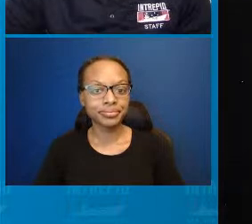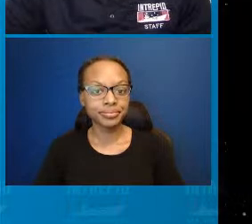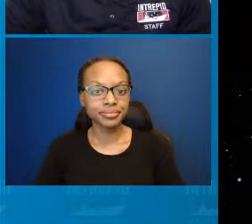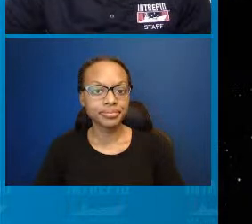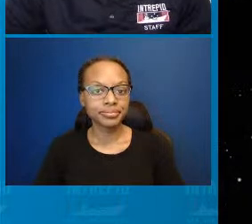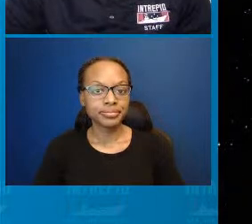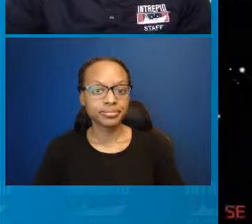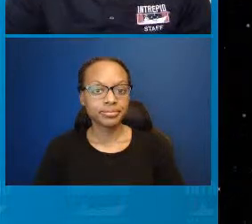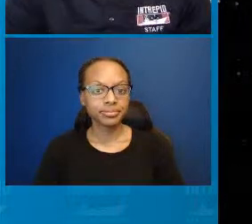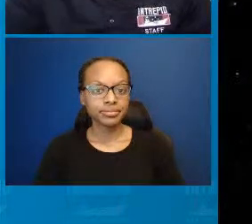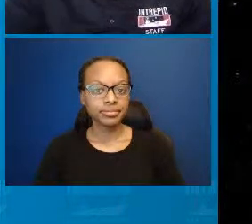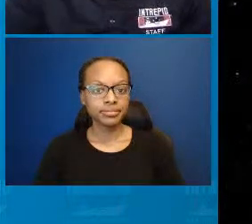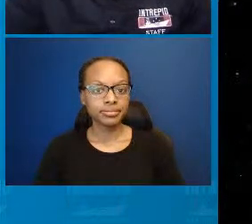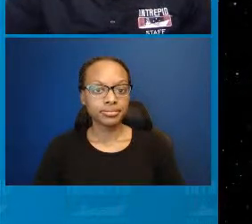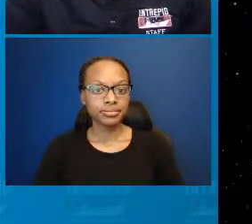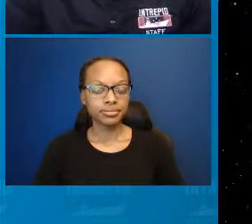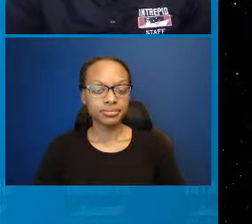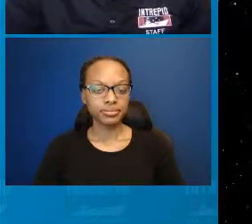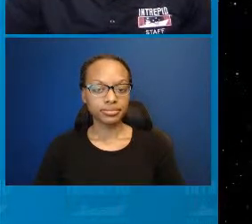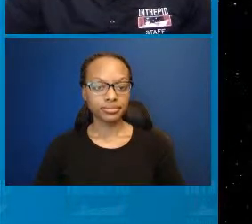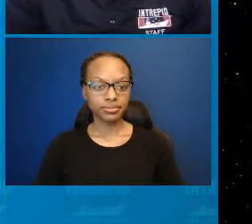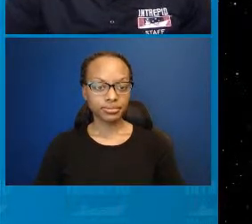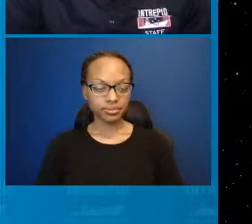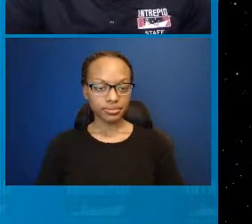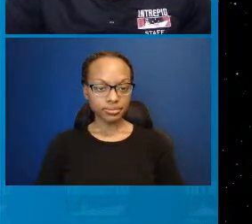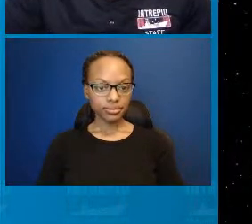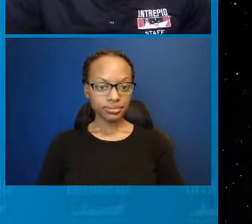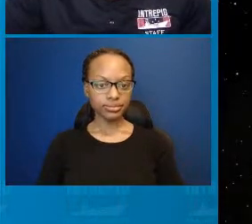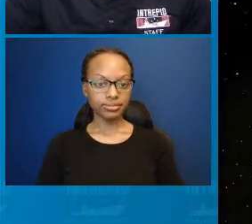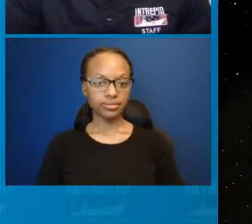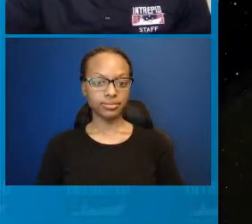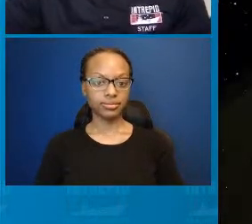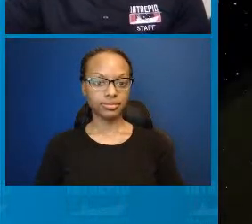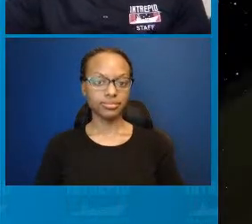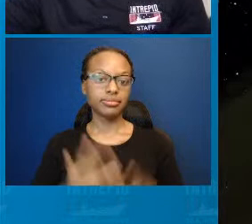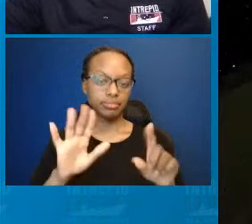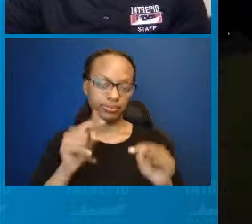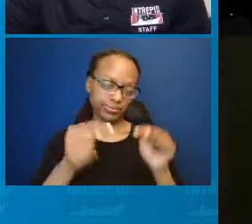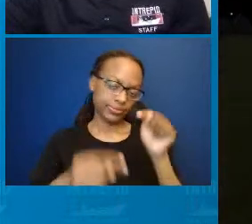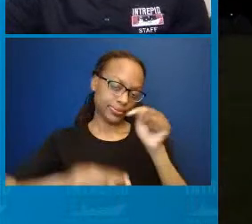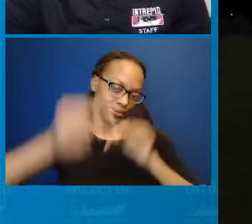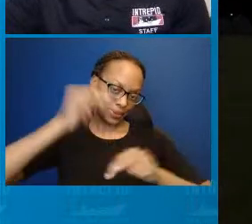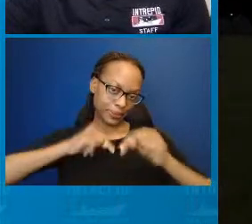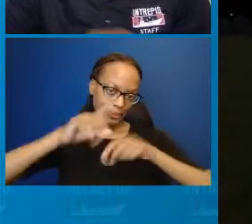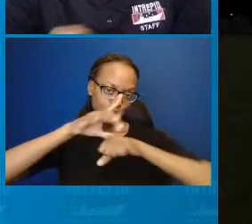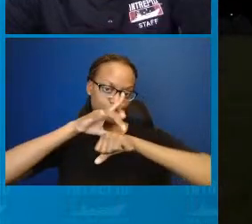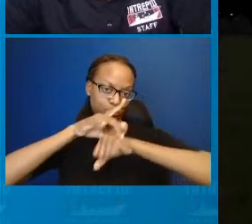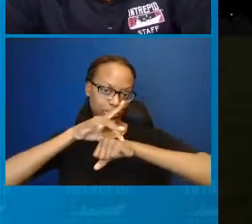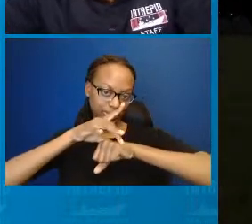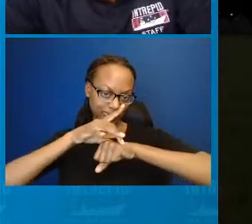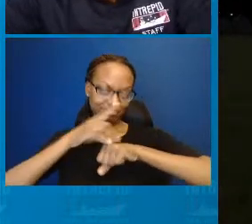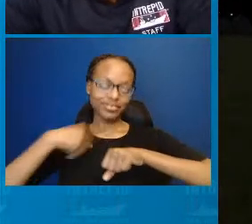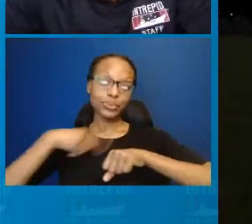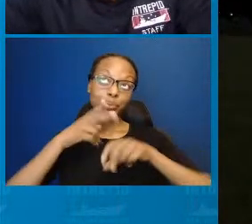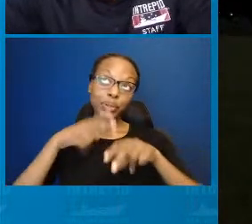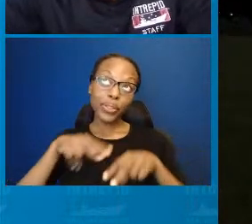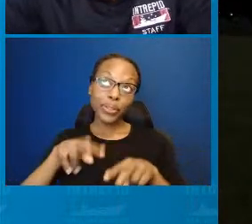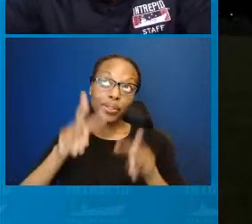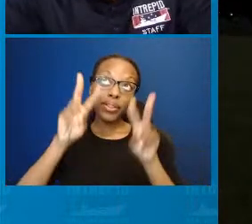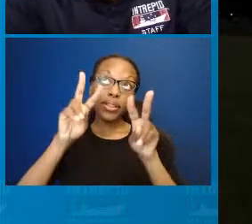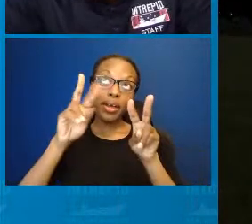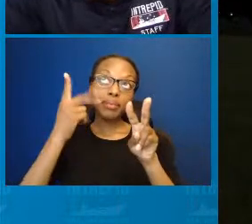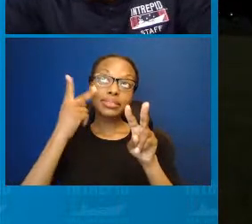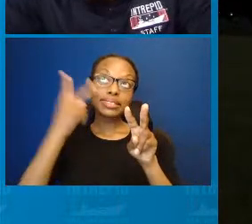But as we go back to planet Earth here and we look up and we see the night sky, right?